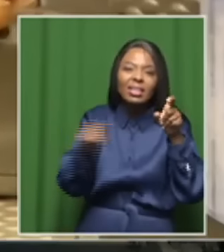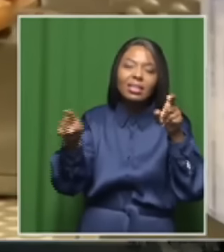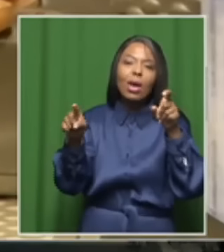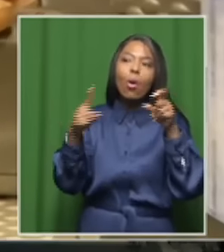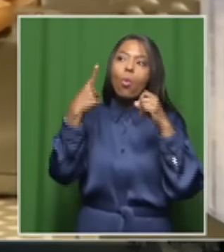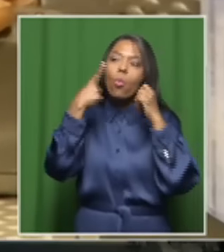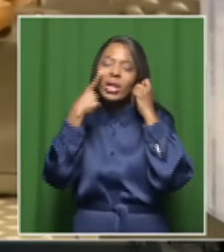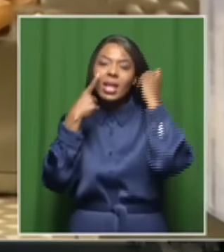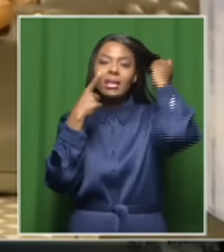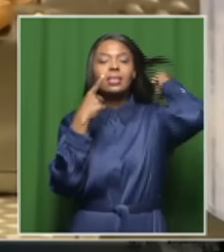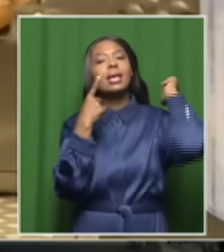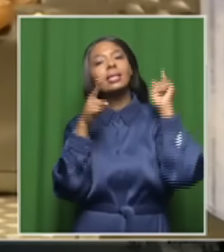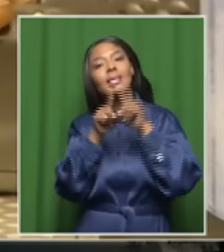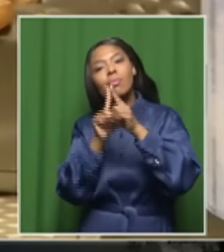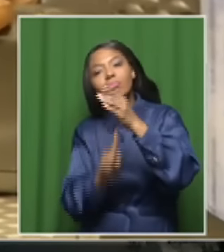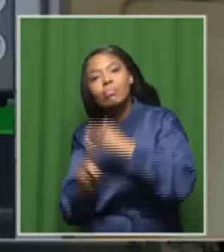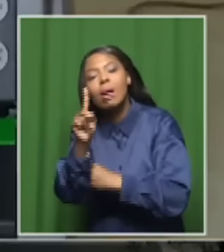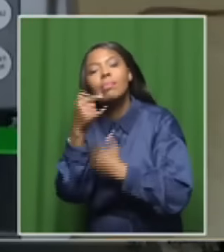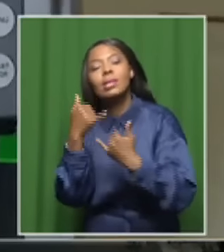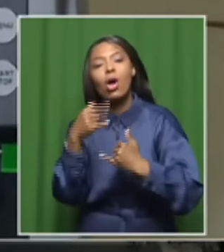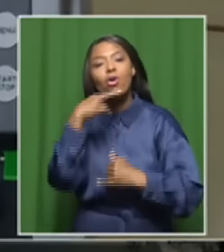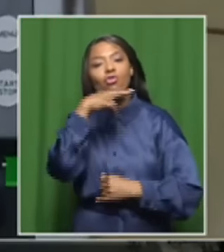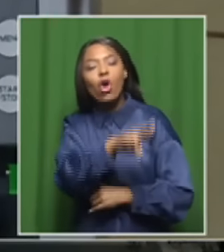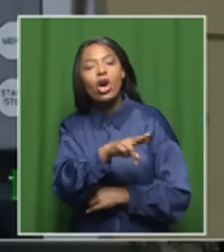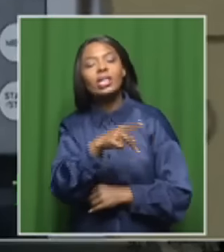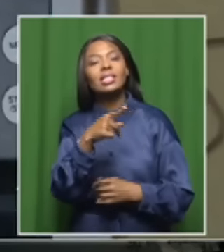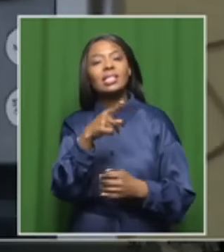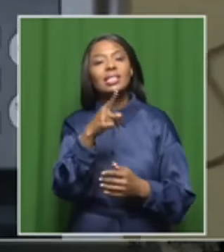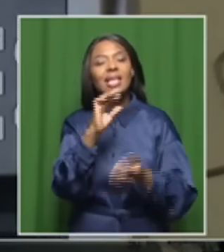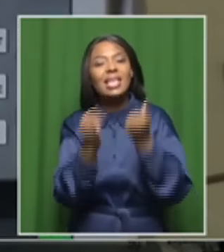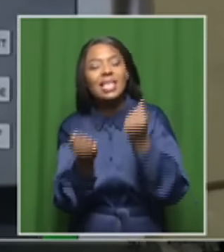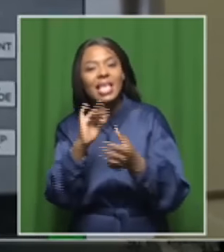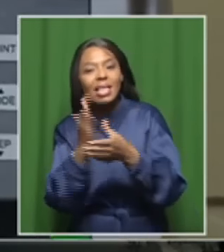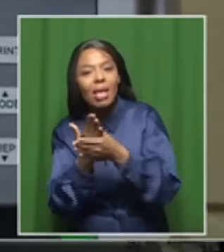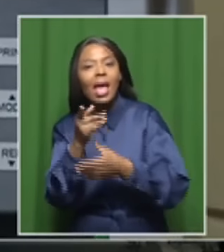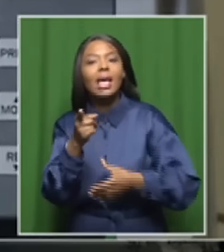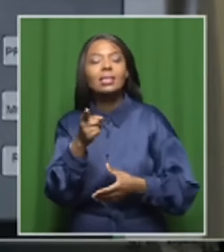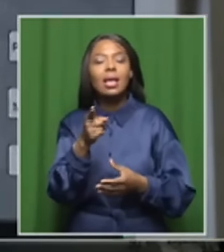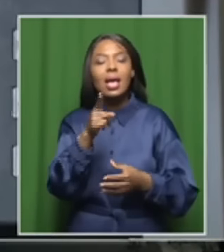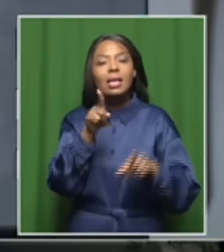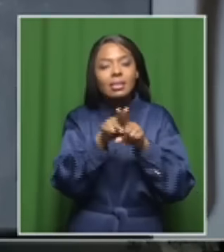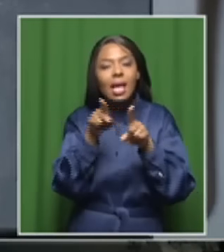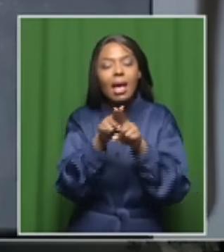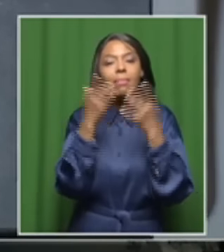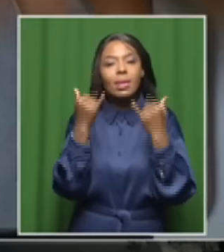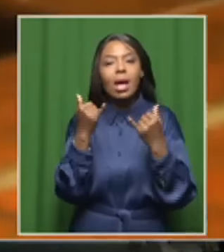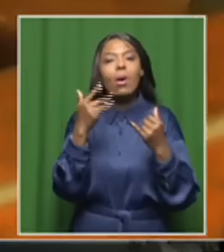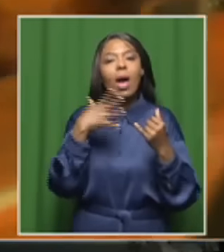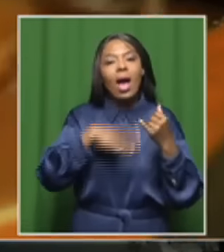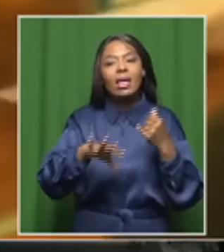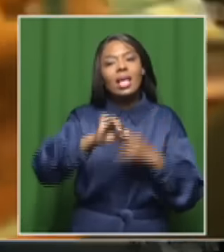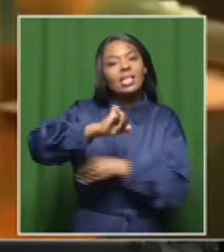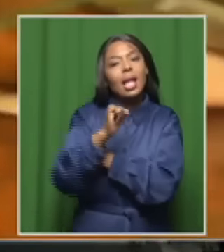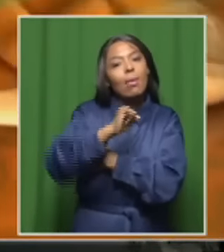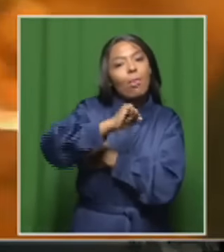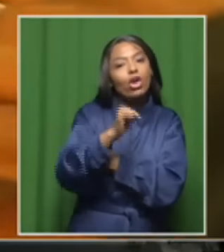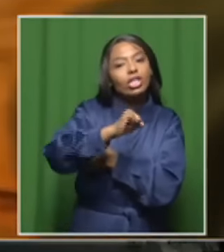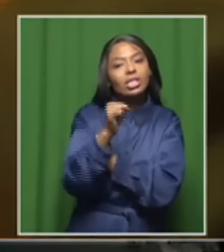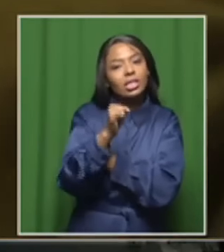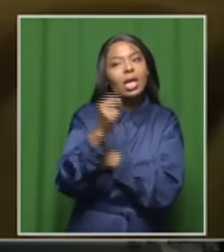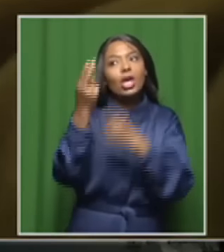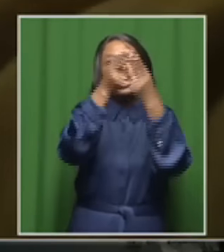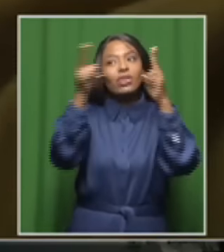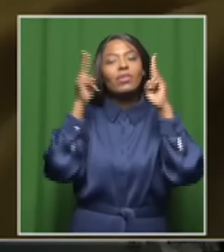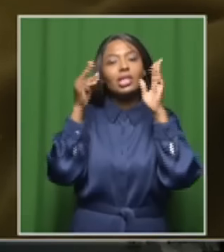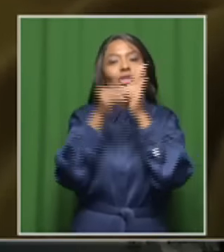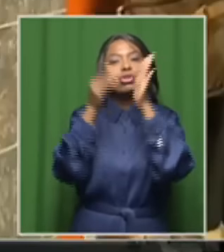witnesses threatened in fraud cases. All sorts of stories around fraud. We know of the 2 Stellenbosch University students